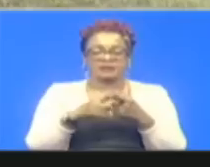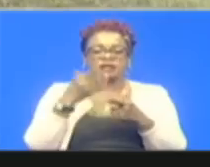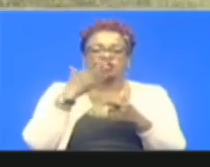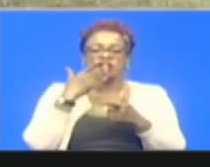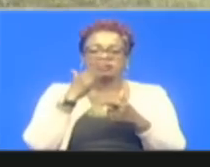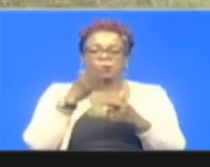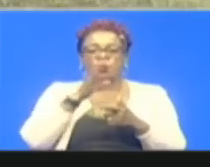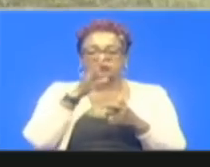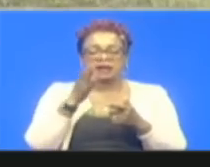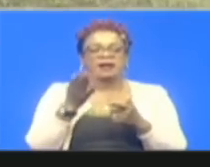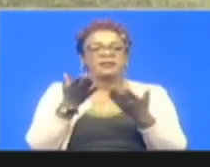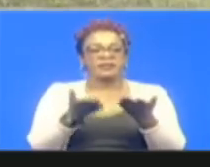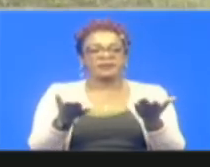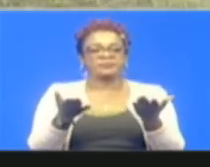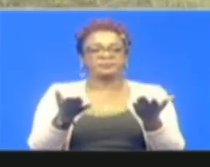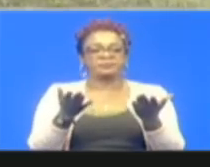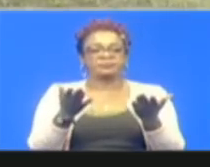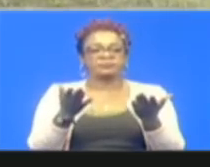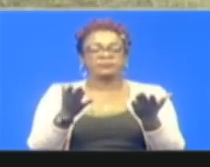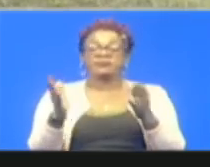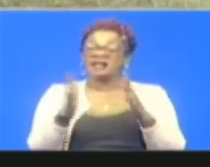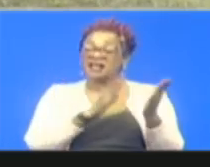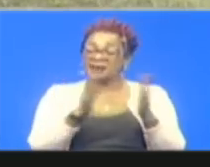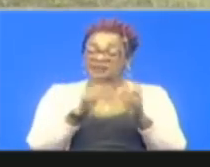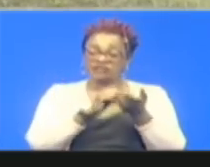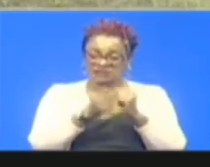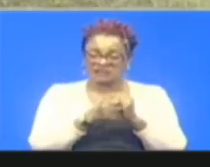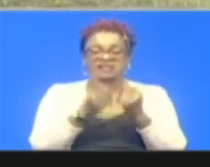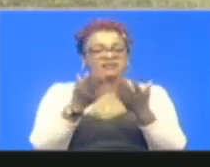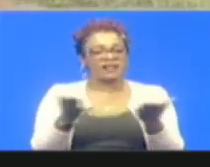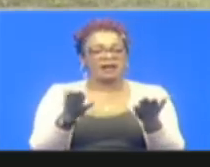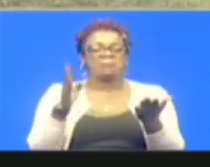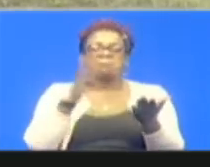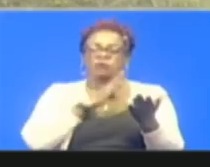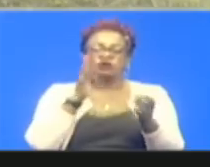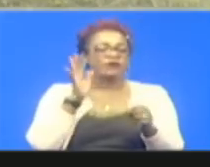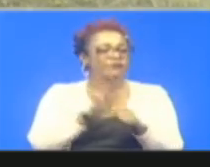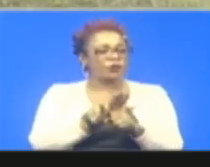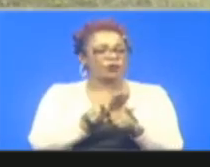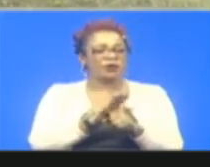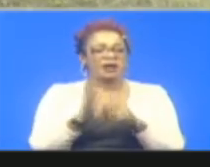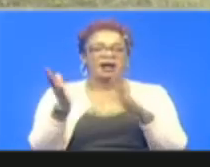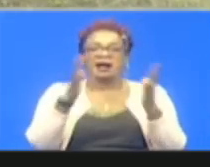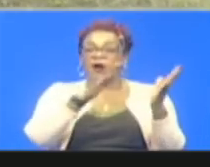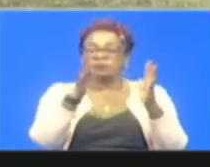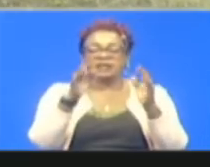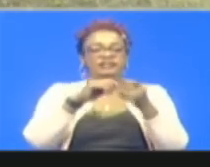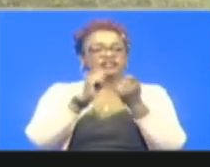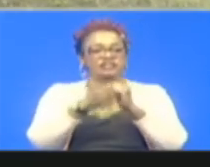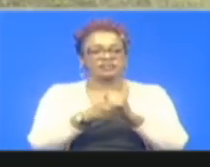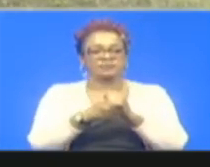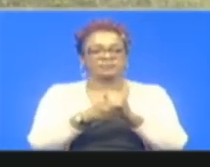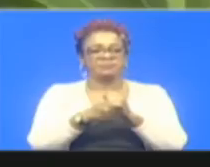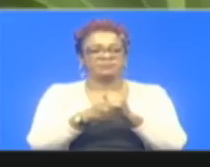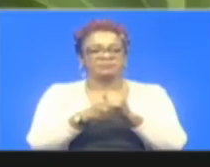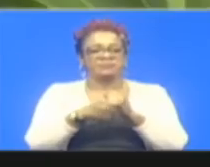water. Climate change, whether we like it or not, is on us. There's a lot of pollution. The clouds are changing. The rains are coming very